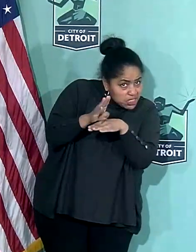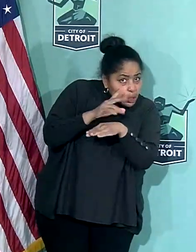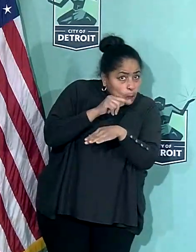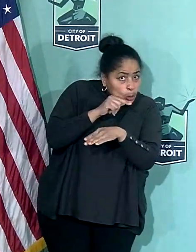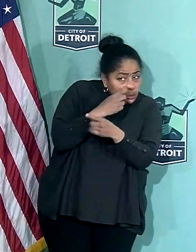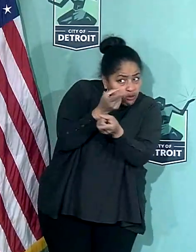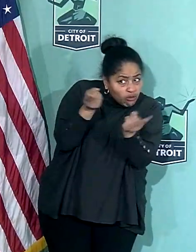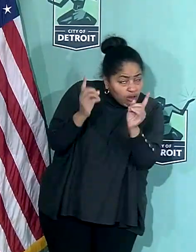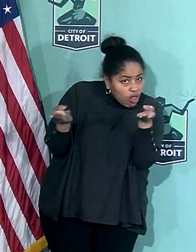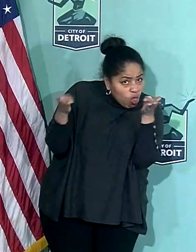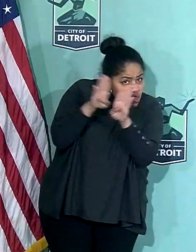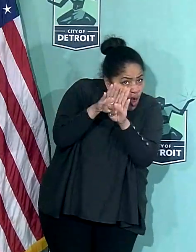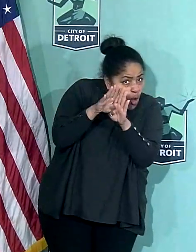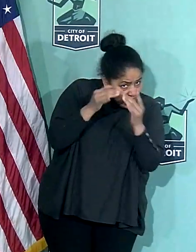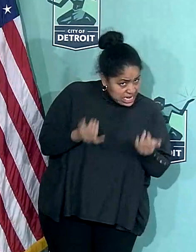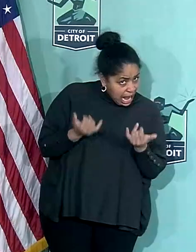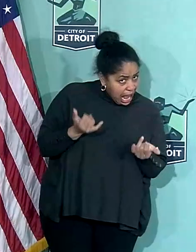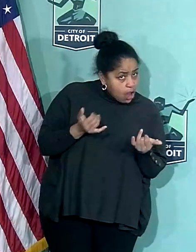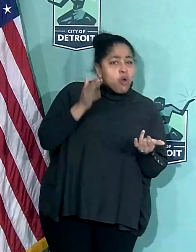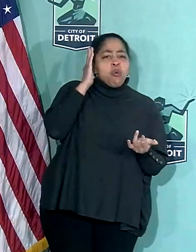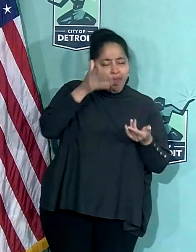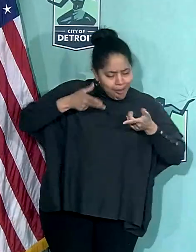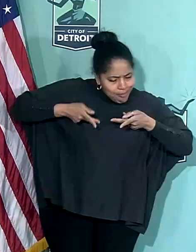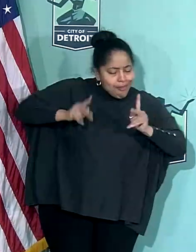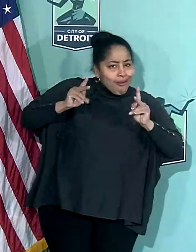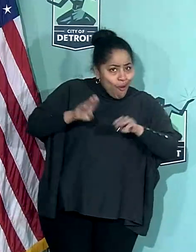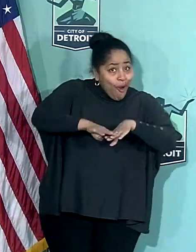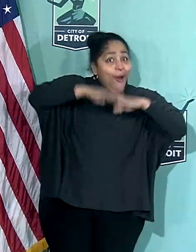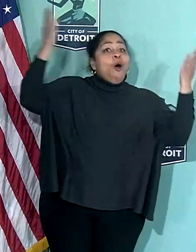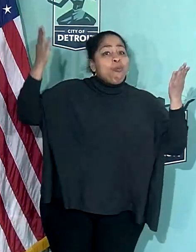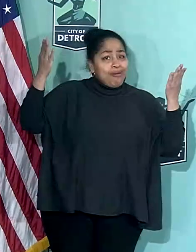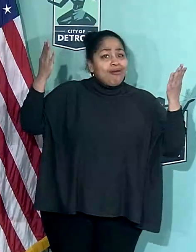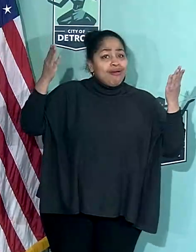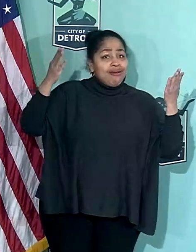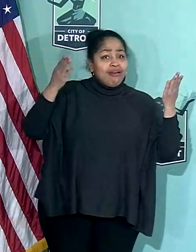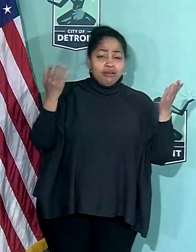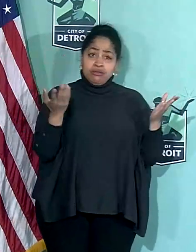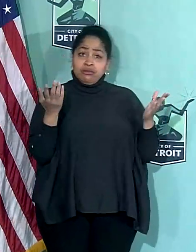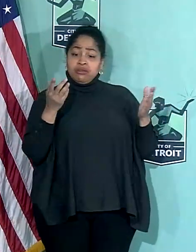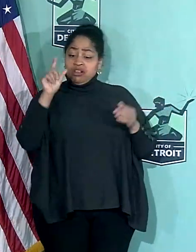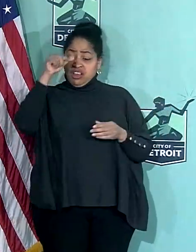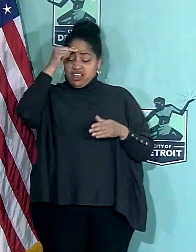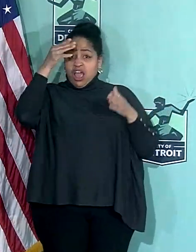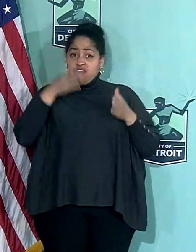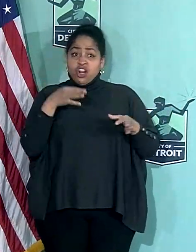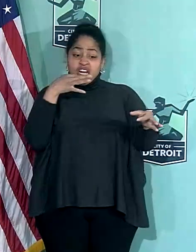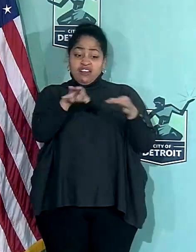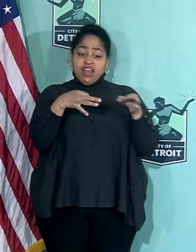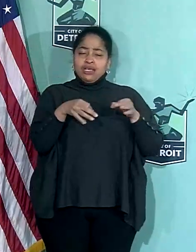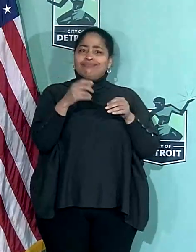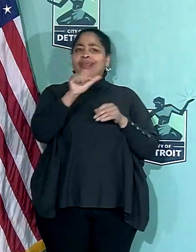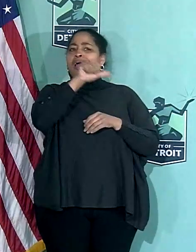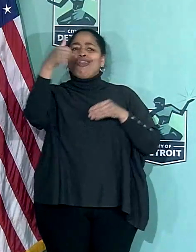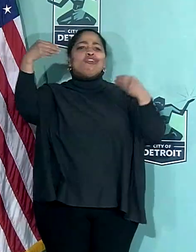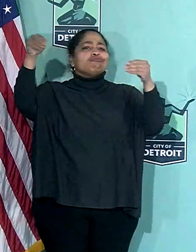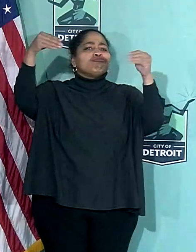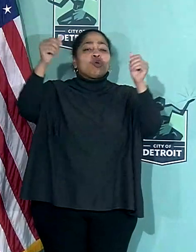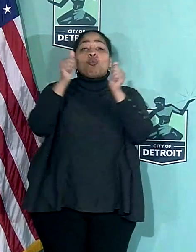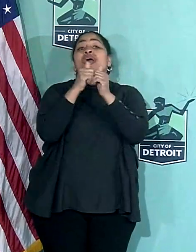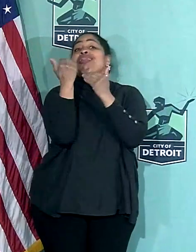are closed now will be allowed to open. Which ones are they? The governor defines them as other retail with